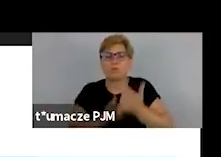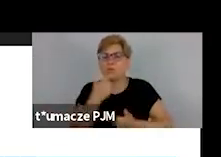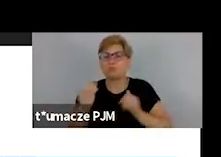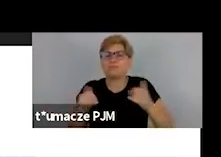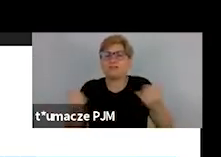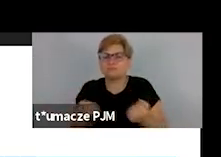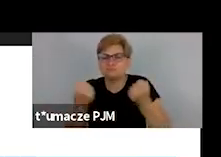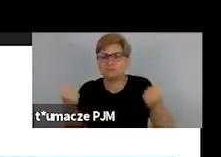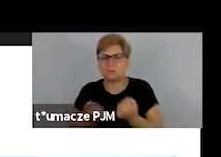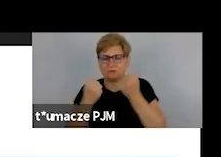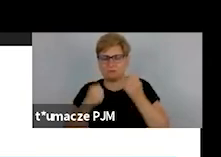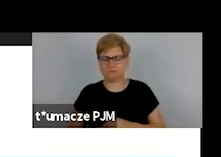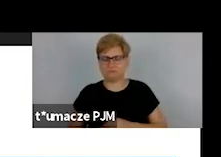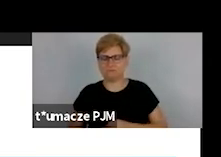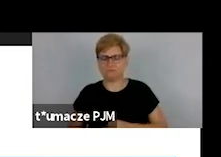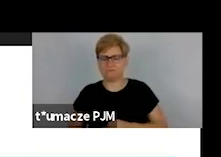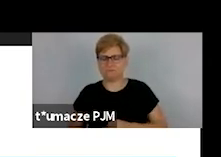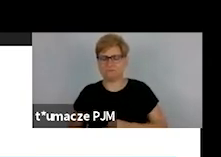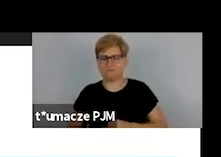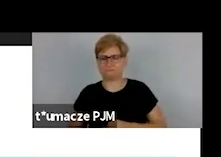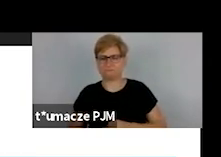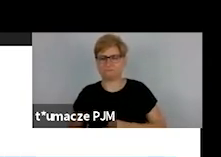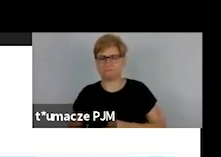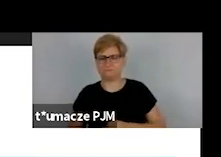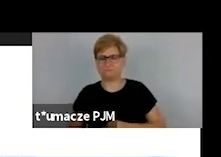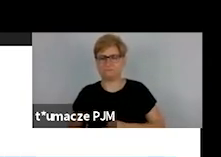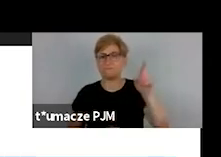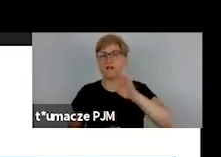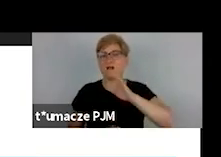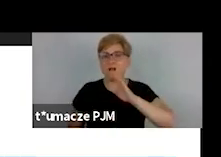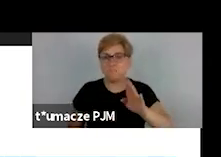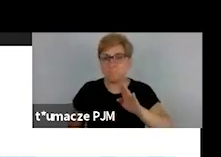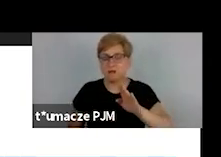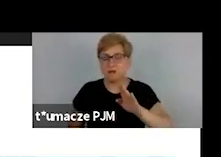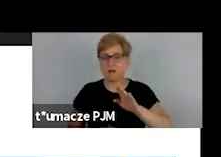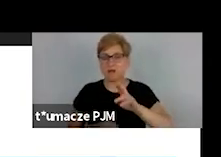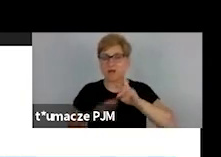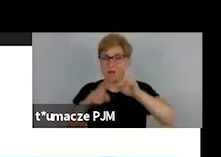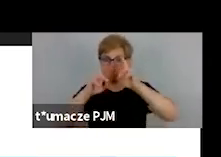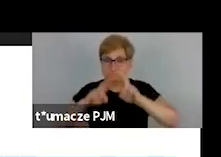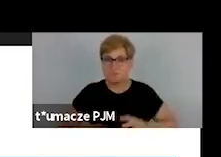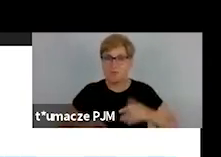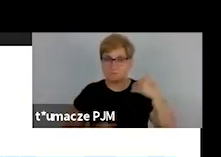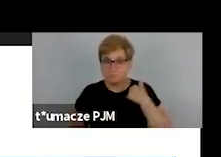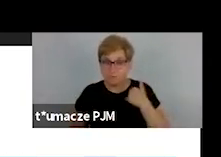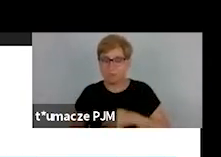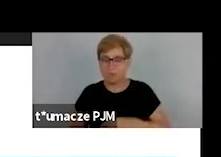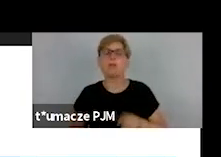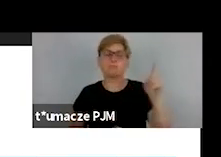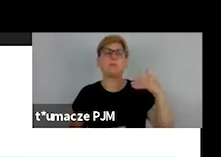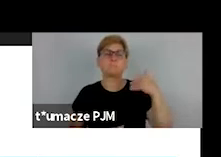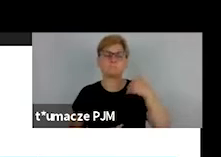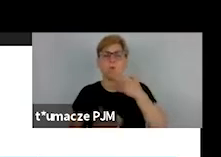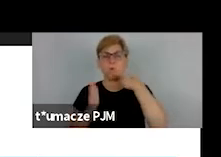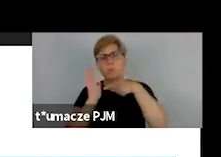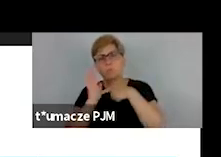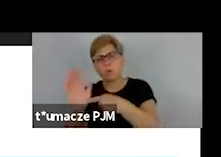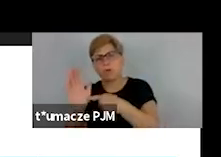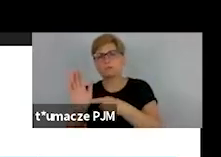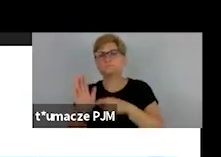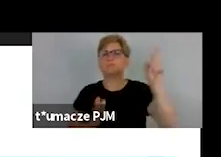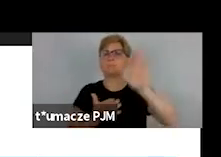increased urban parks and urban green spaces, they saw a dramatic decline in violence. And so for me at this stage in